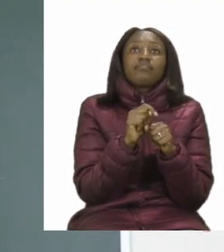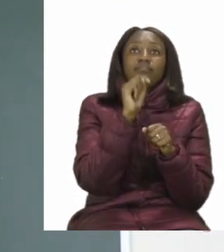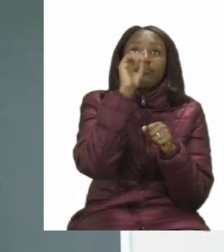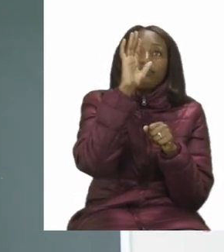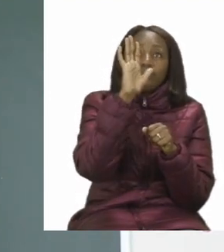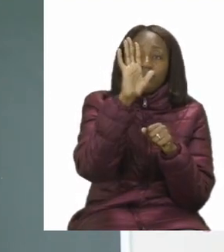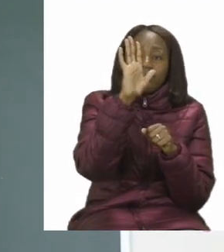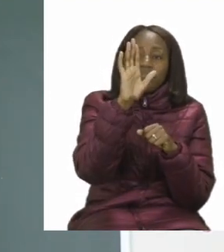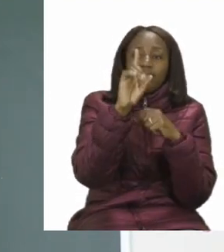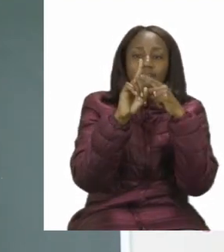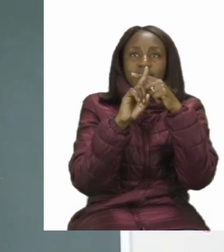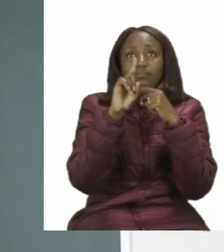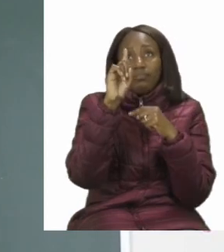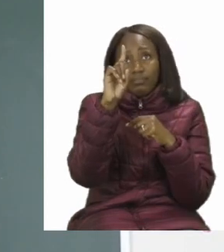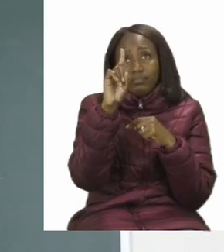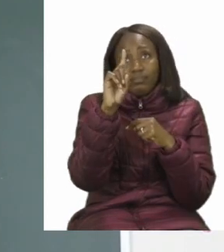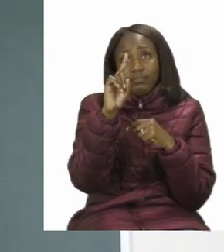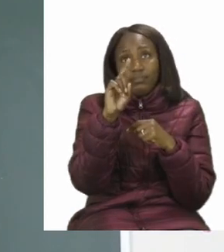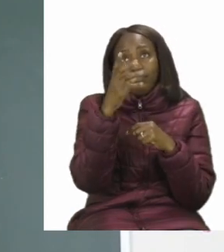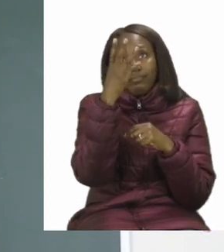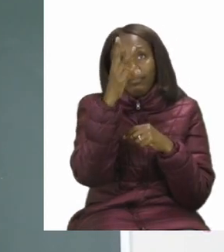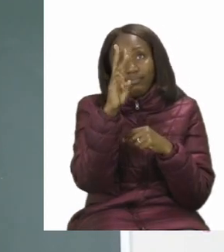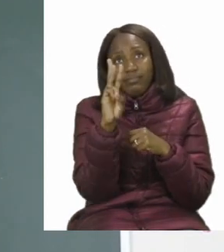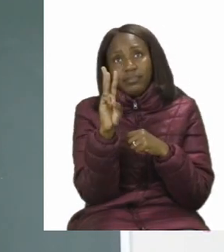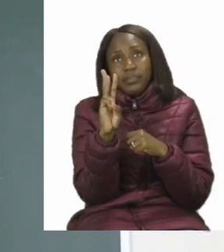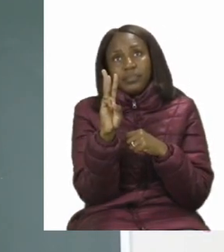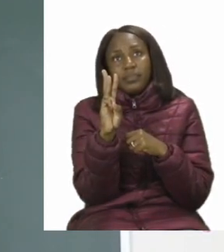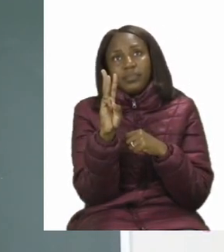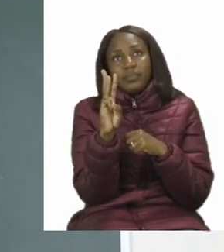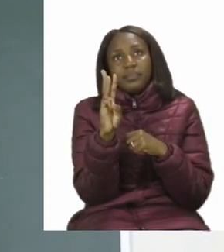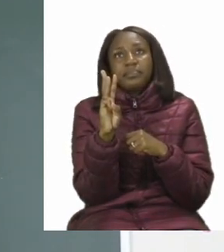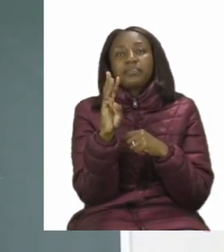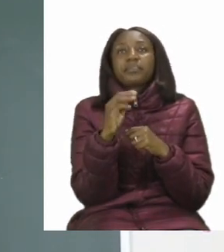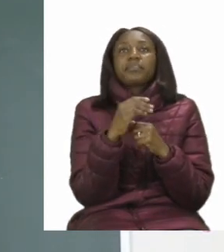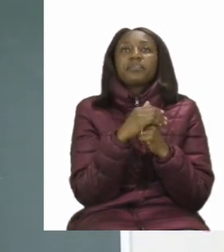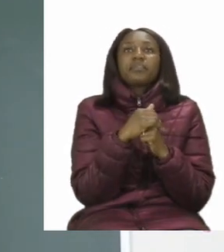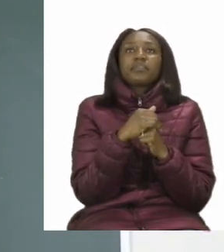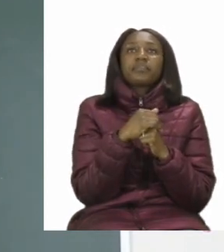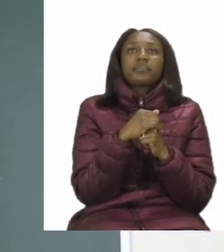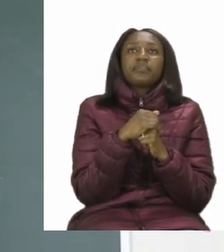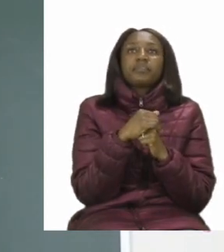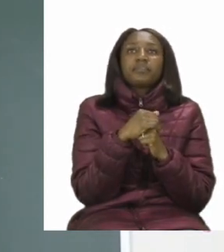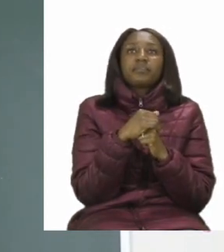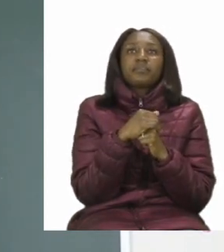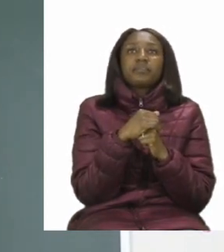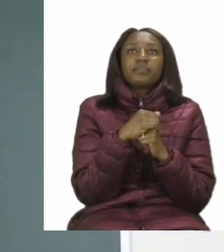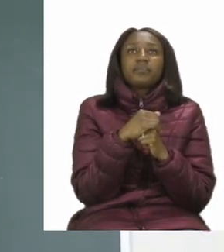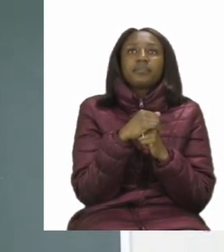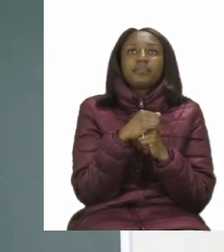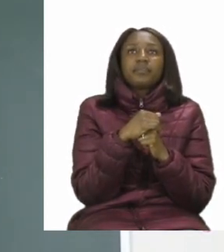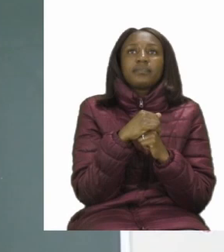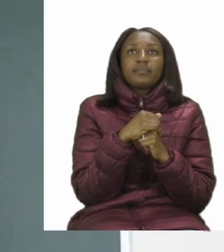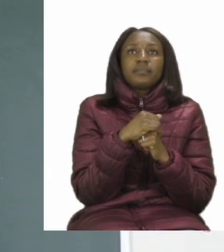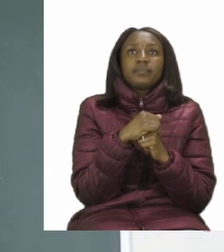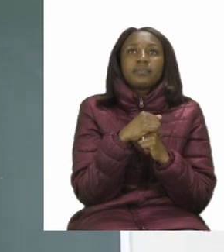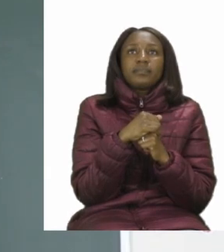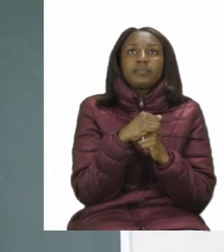So, plus 1 will make that 5 a 6. So, we write our